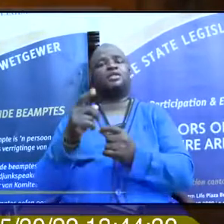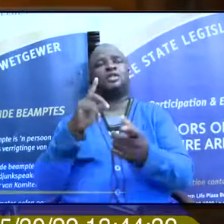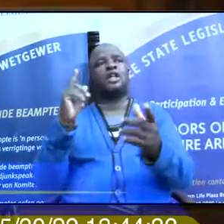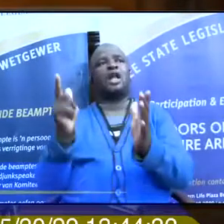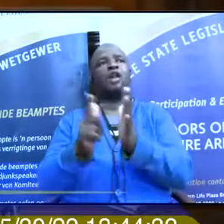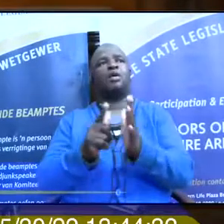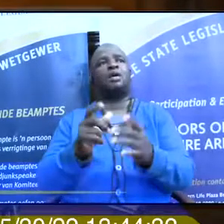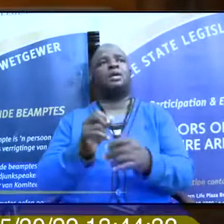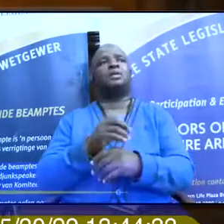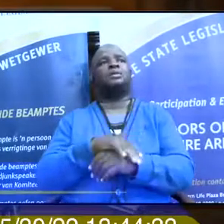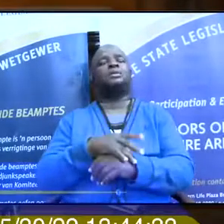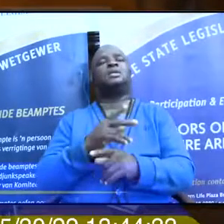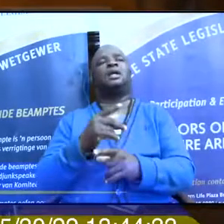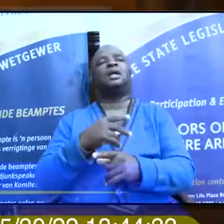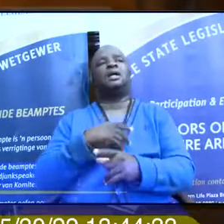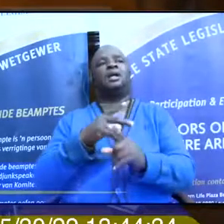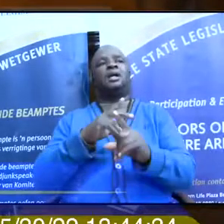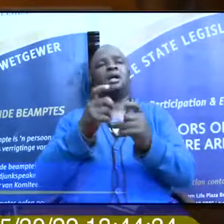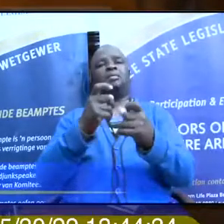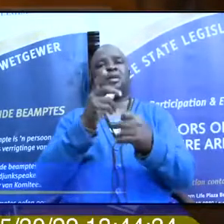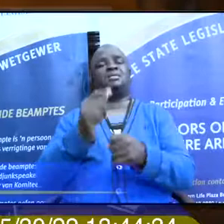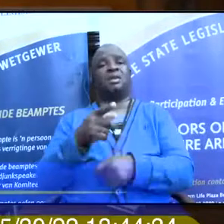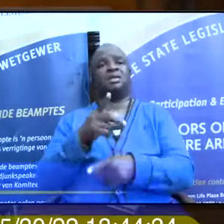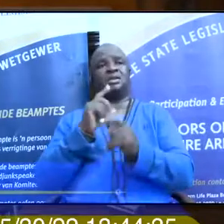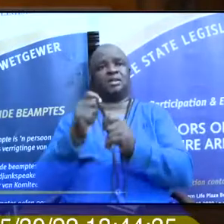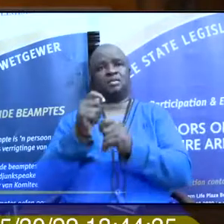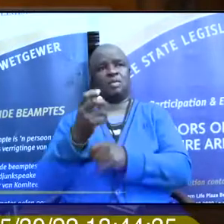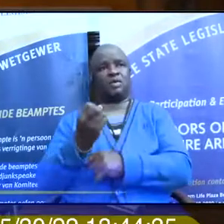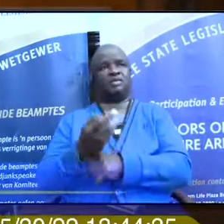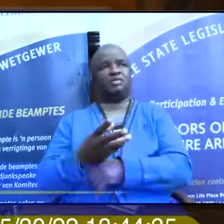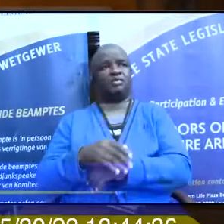employer must provide that transport